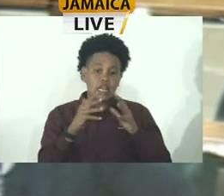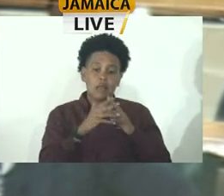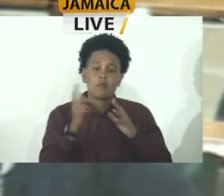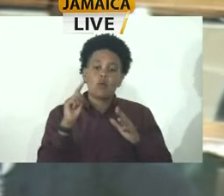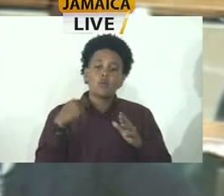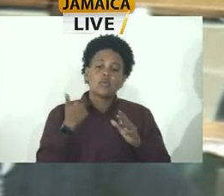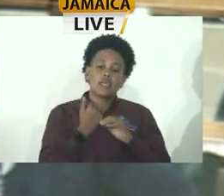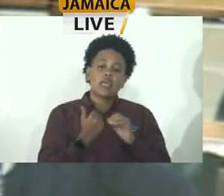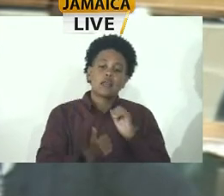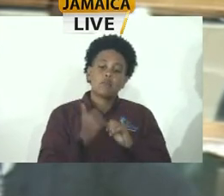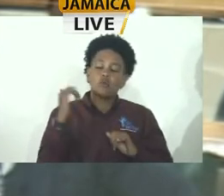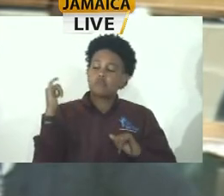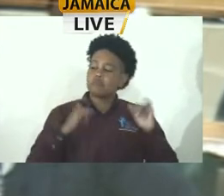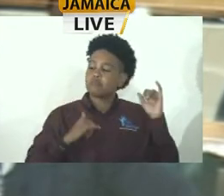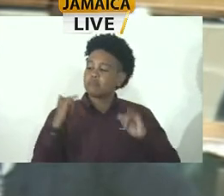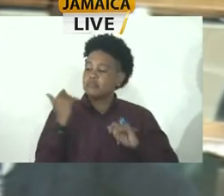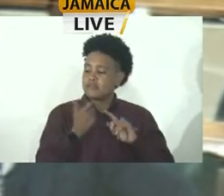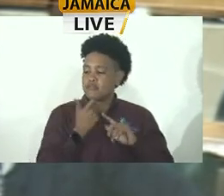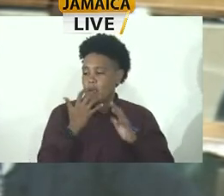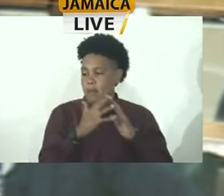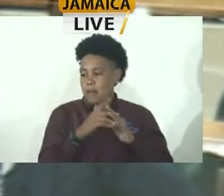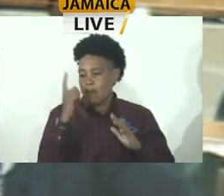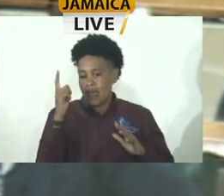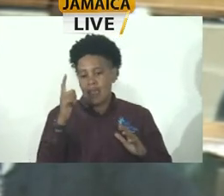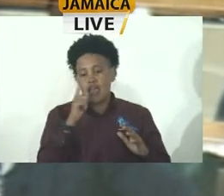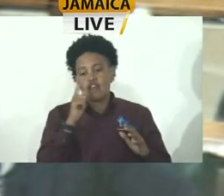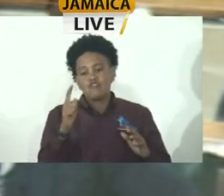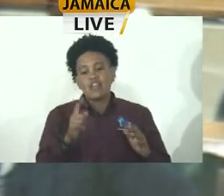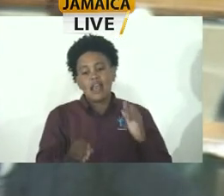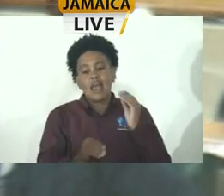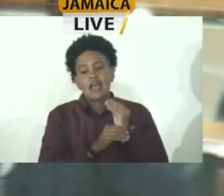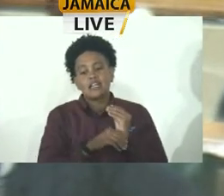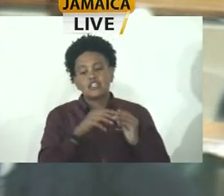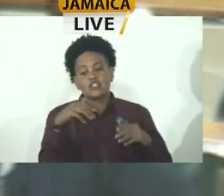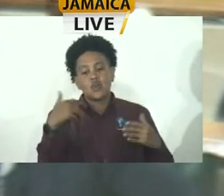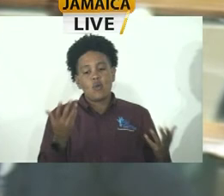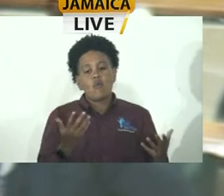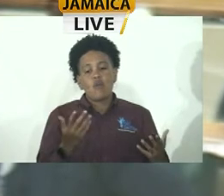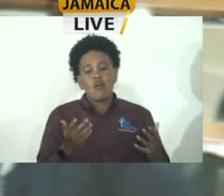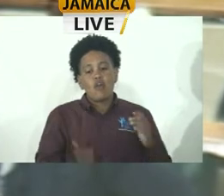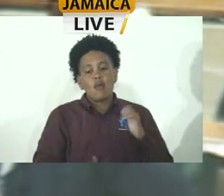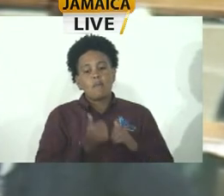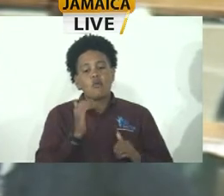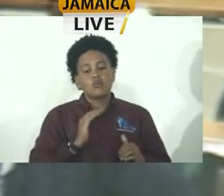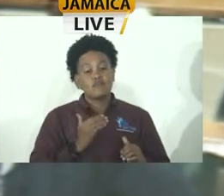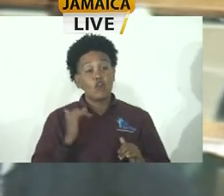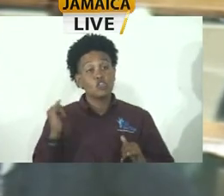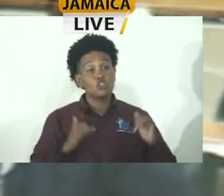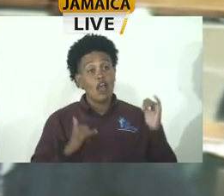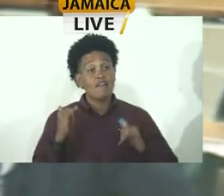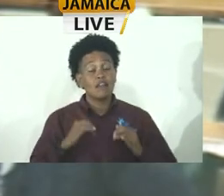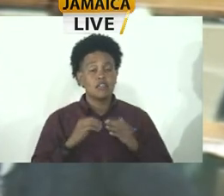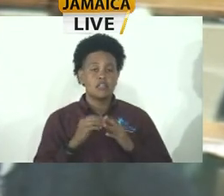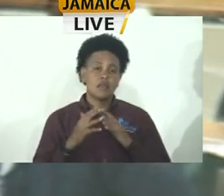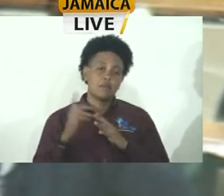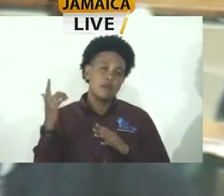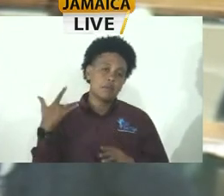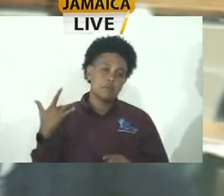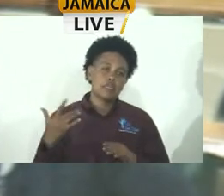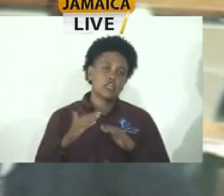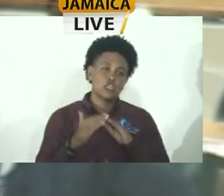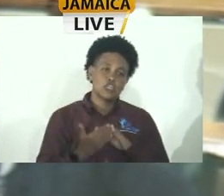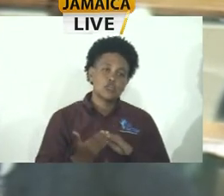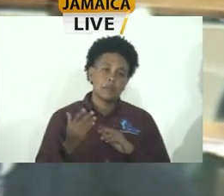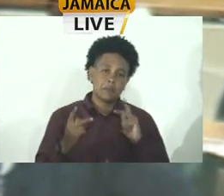of our tourists and indeed the bulk of our travelers including our jamaican